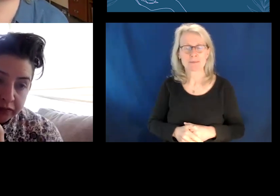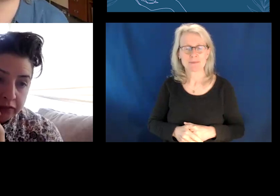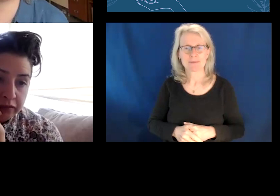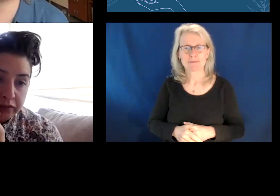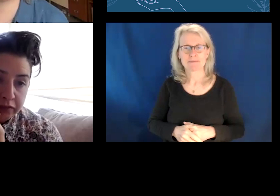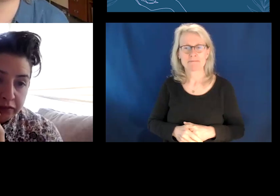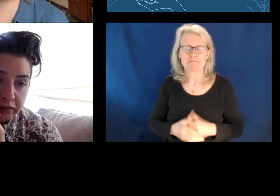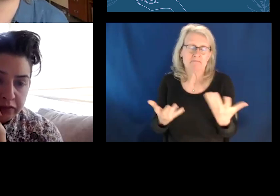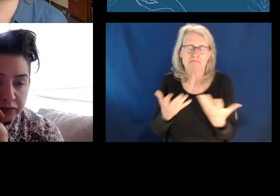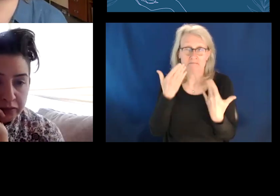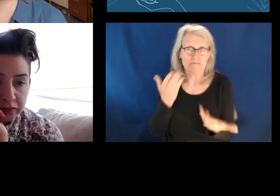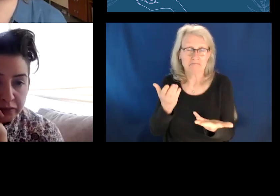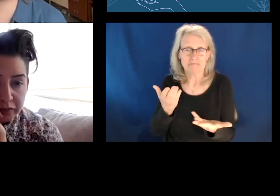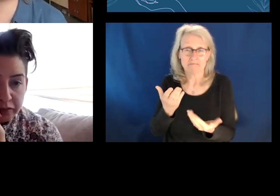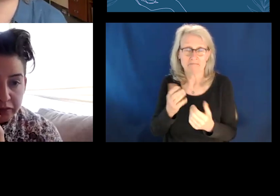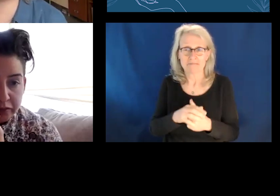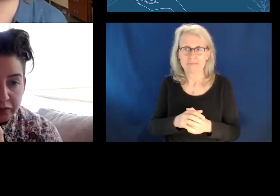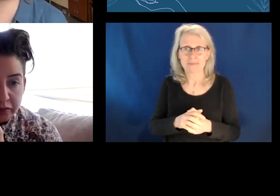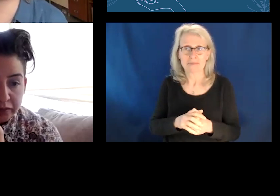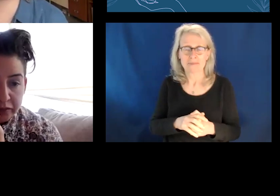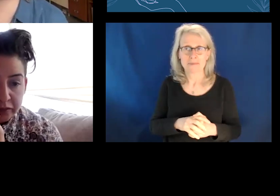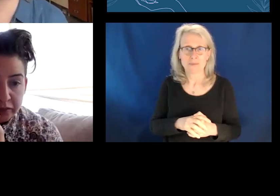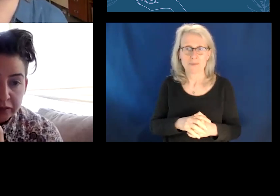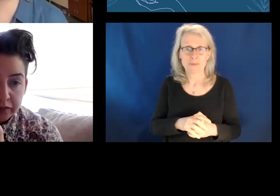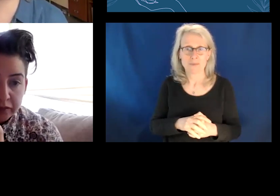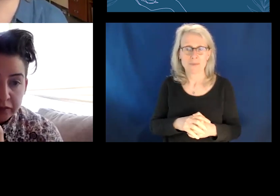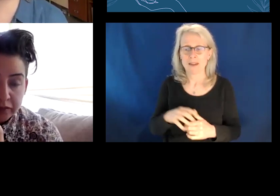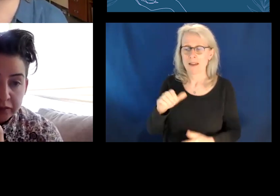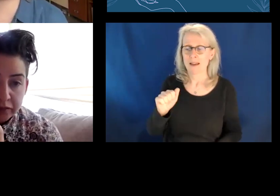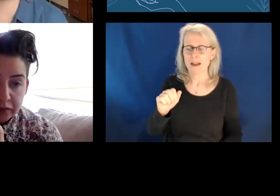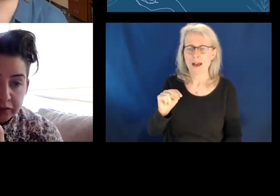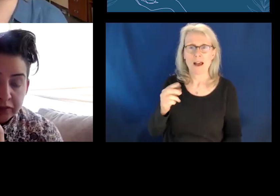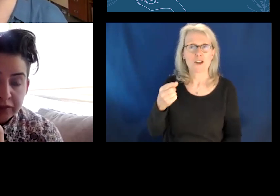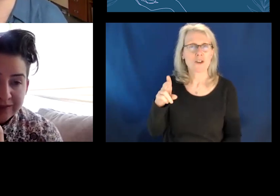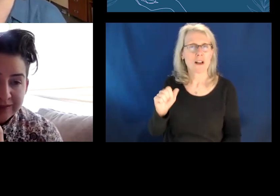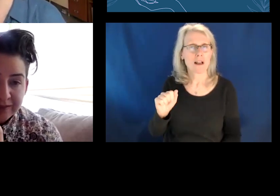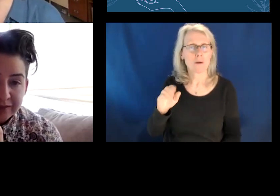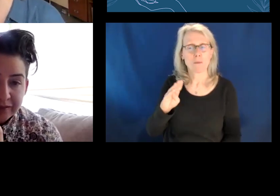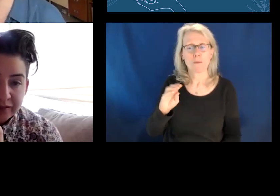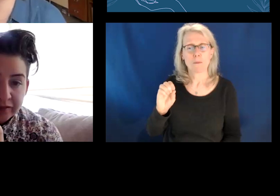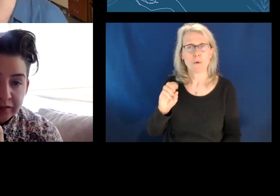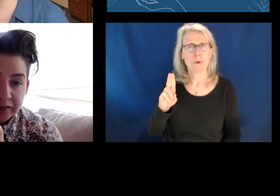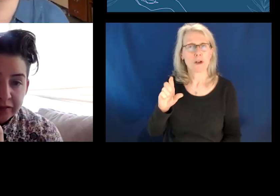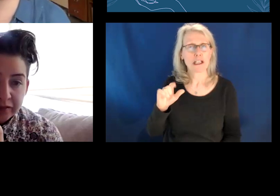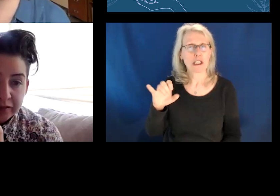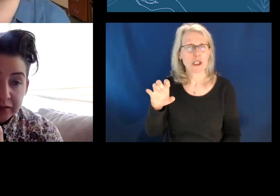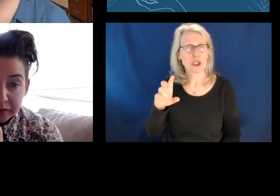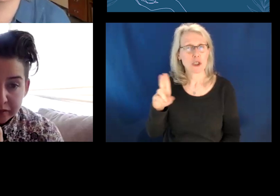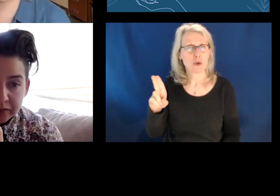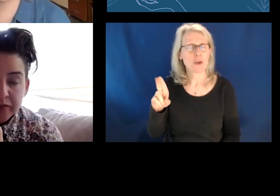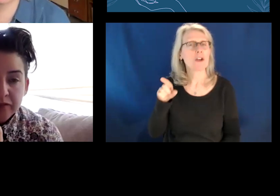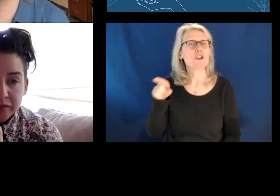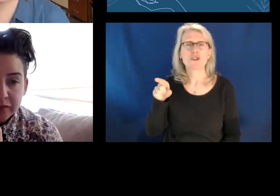I don't know, the idea, I know Angela Bolio, who's a stage manager, whatever show she works on, she always has chip